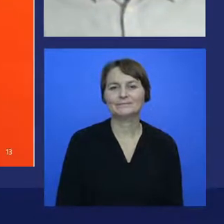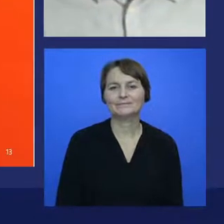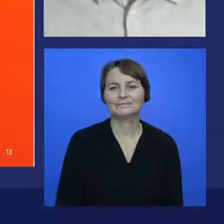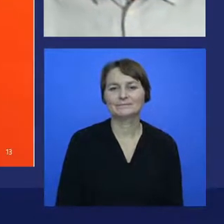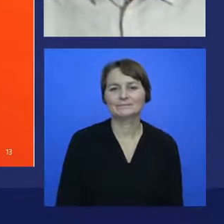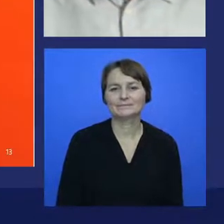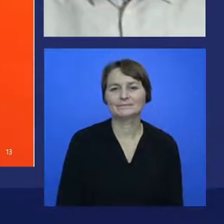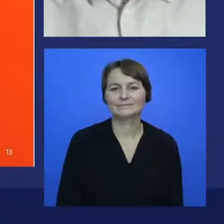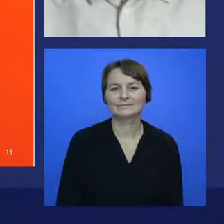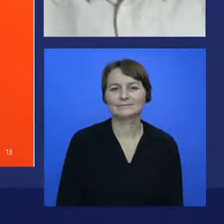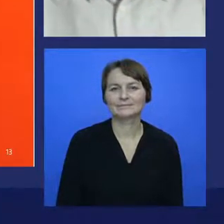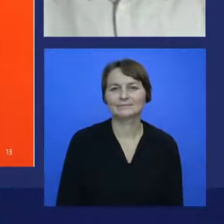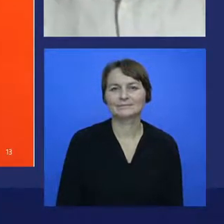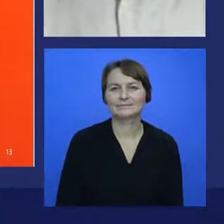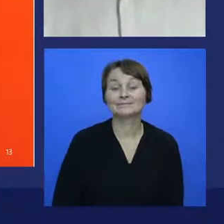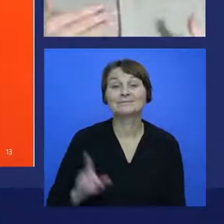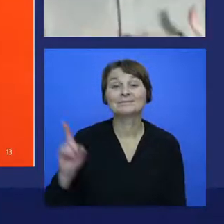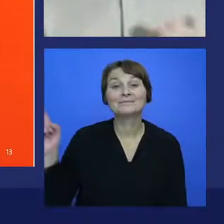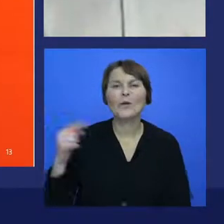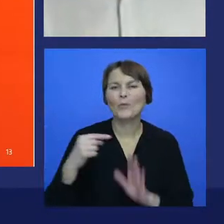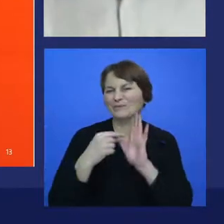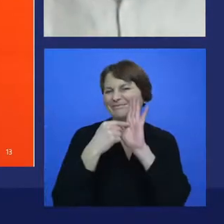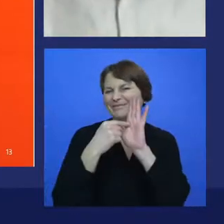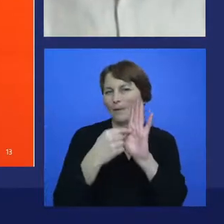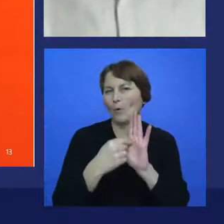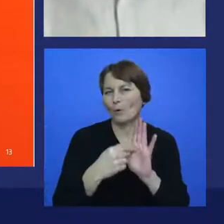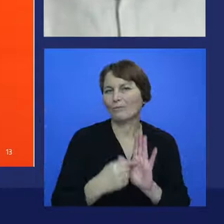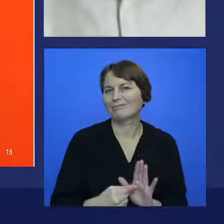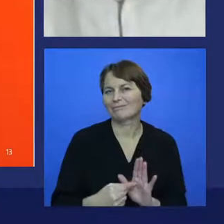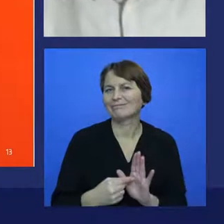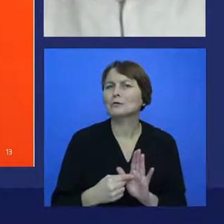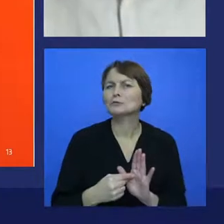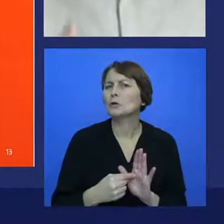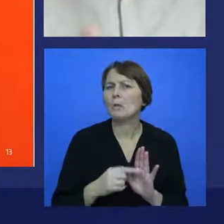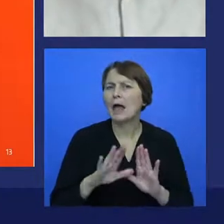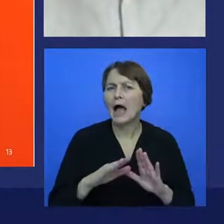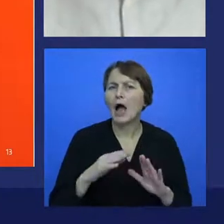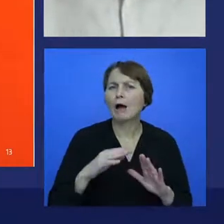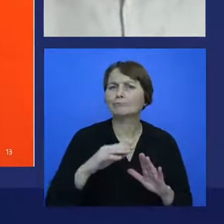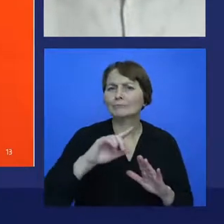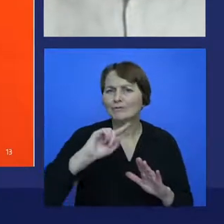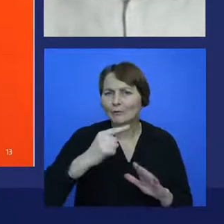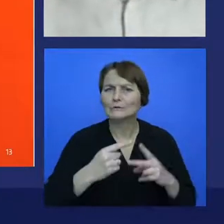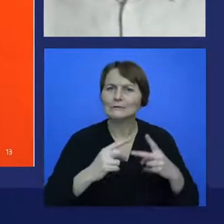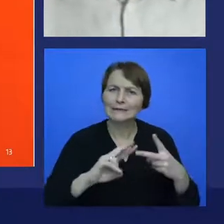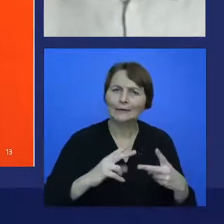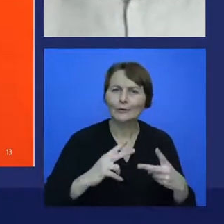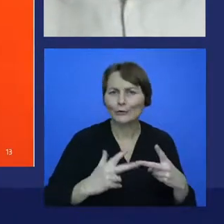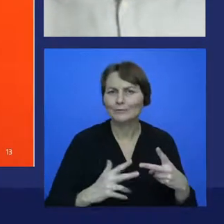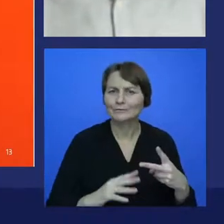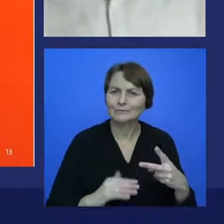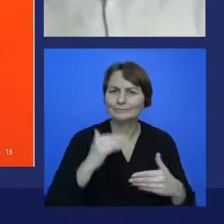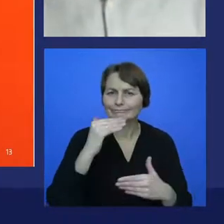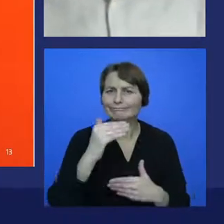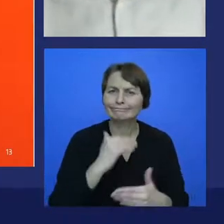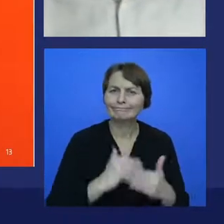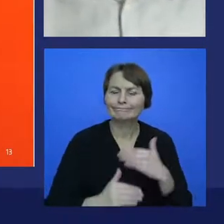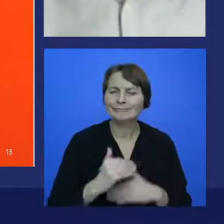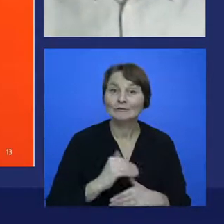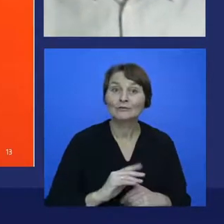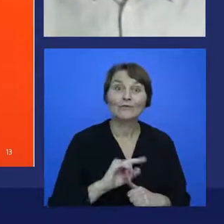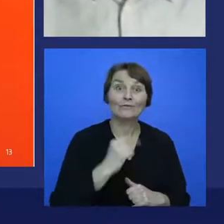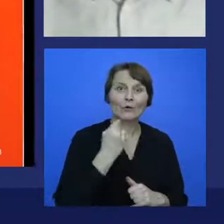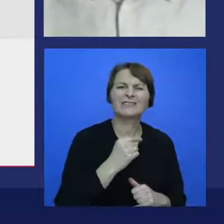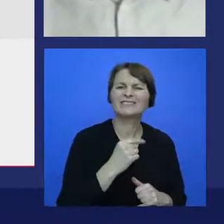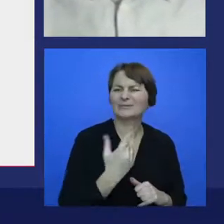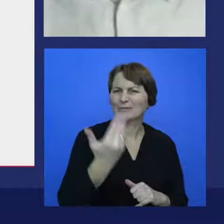So I wanted to go through some demos, and I'm going to kind of walk you through the process of how we get from digital twins to extended reality and everything